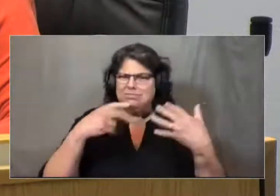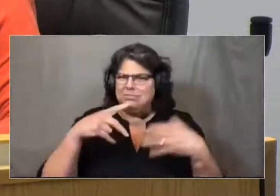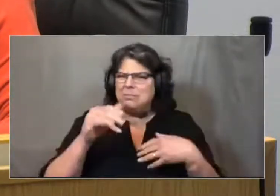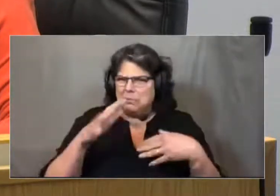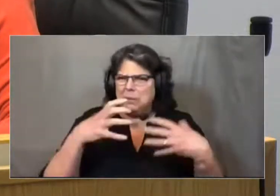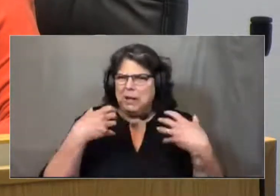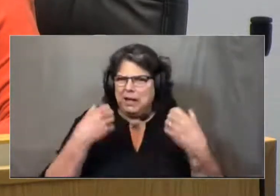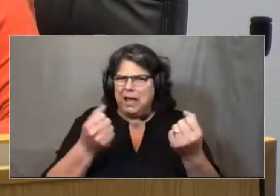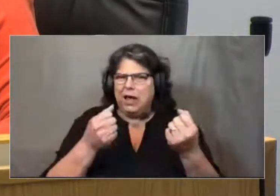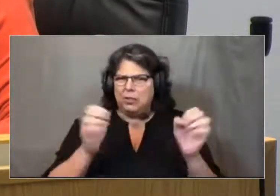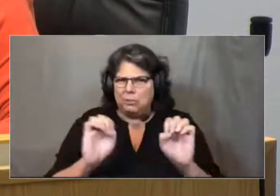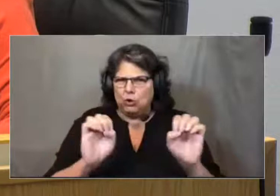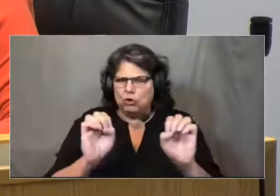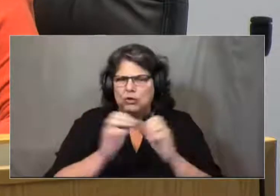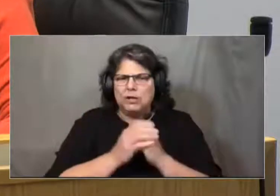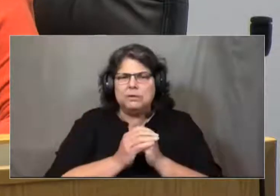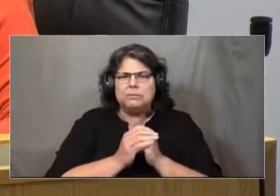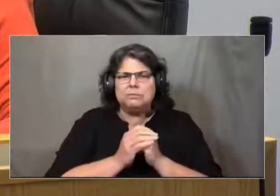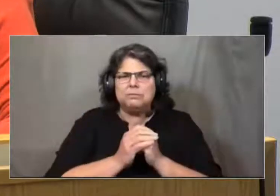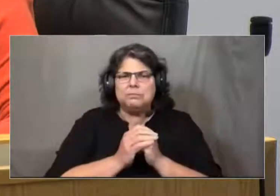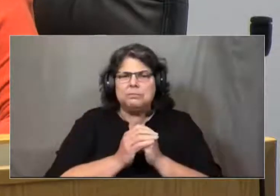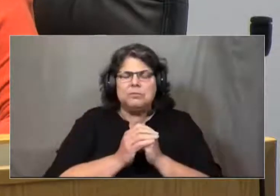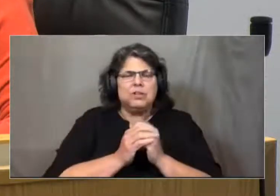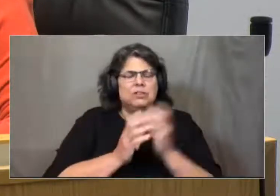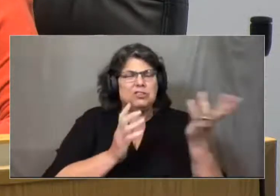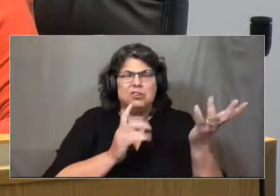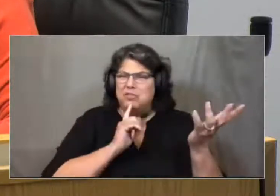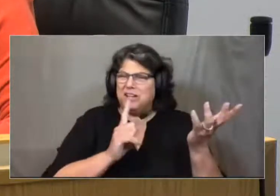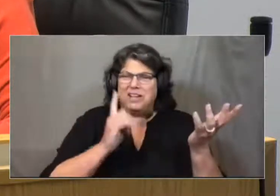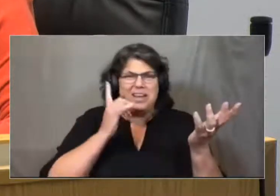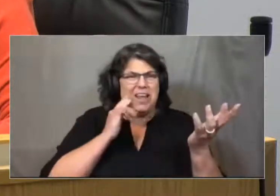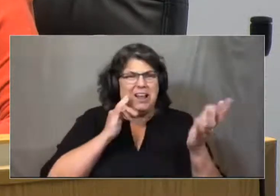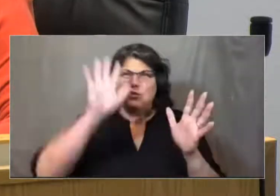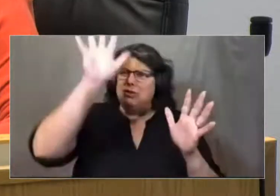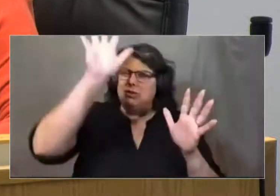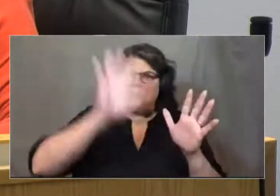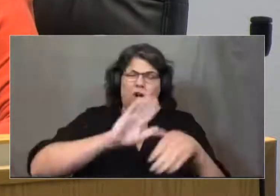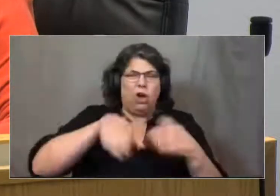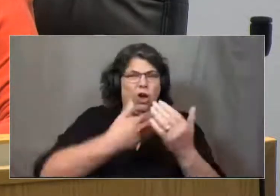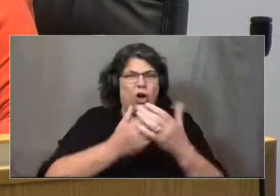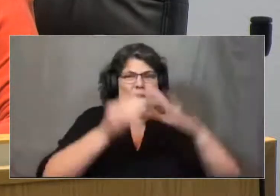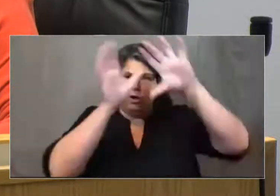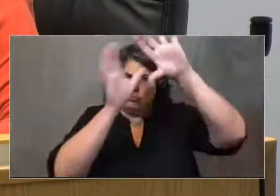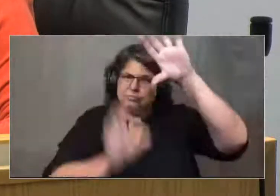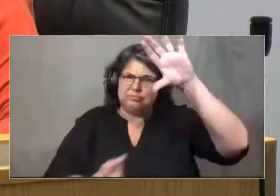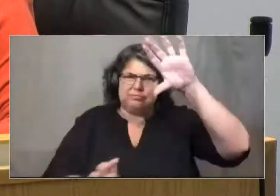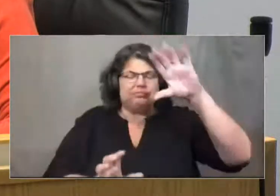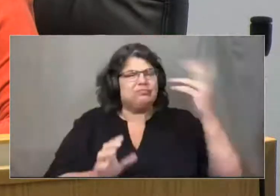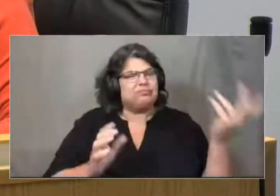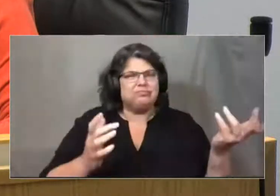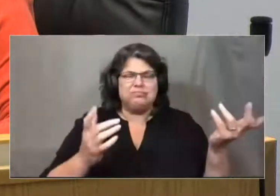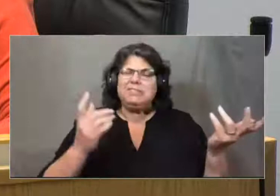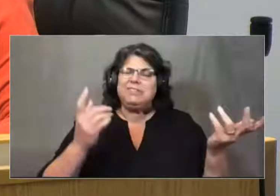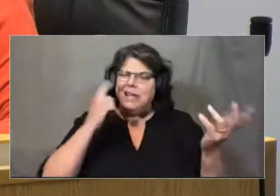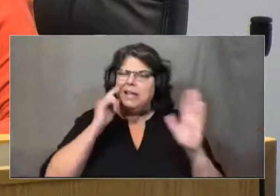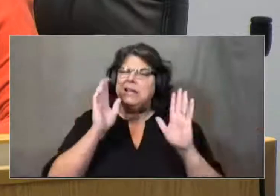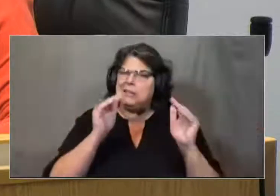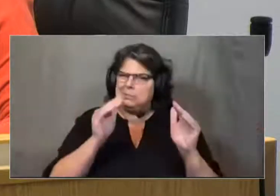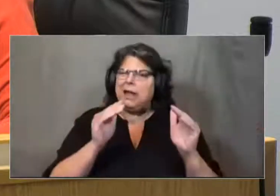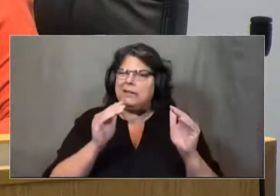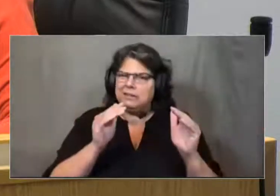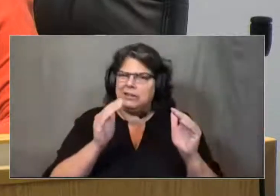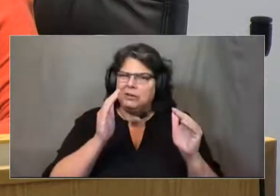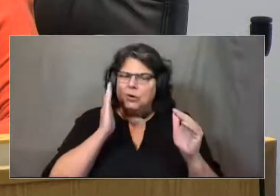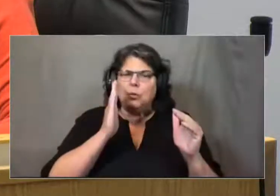we thought, and as my colleagues up and down the state thought, we would reach a point where we would be dealing with the response